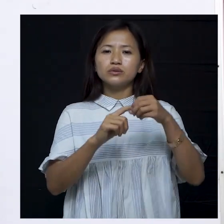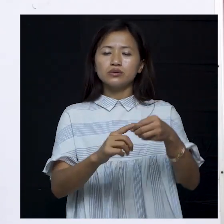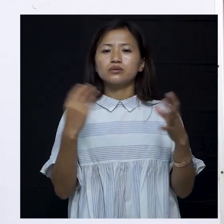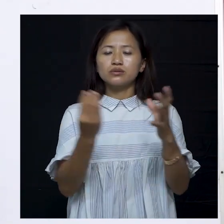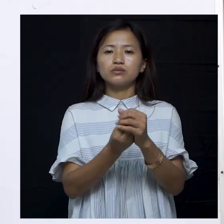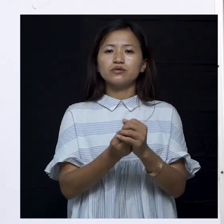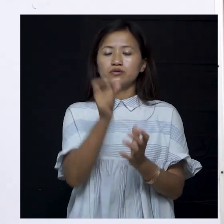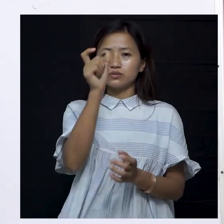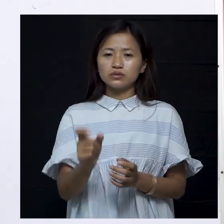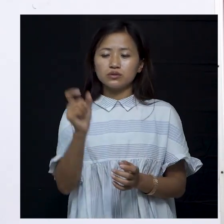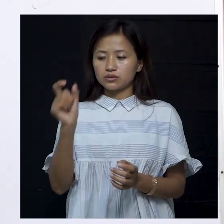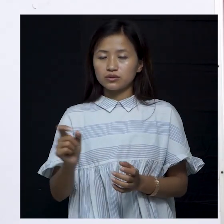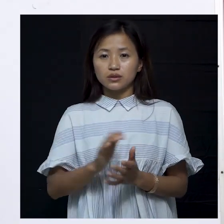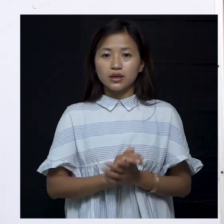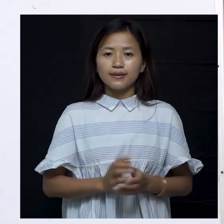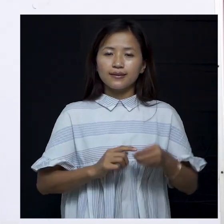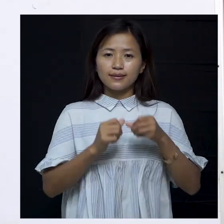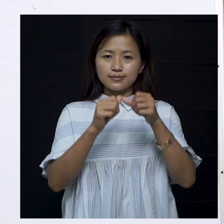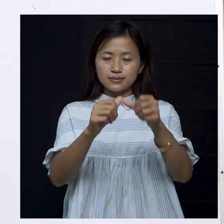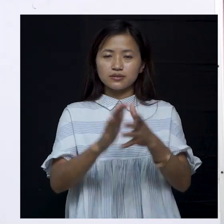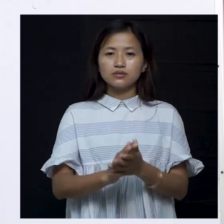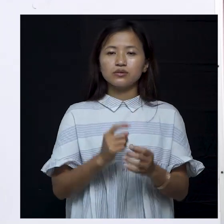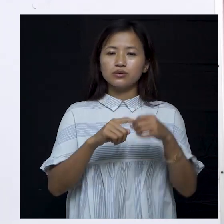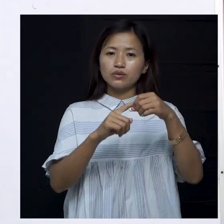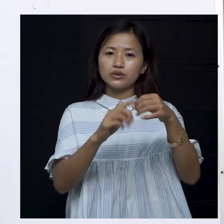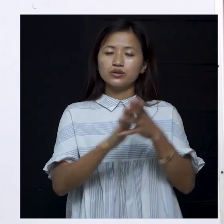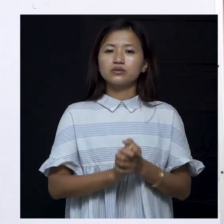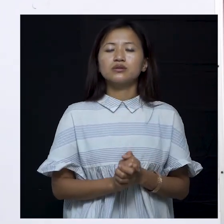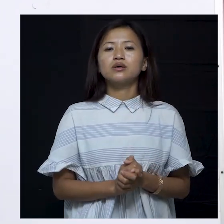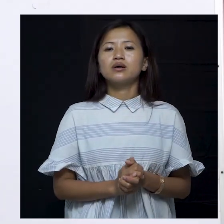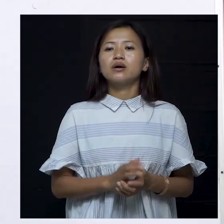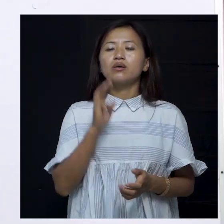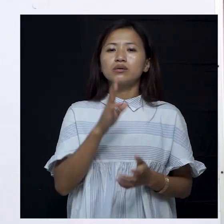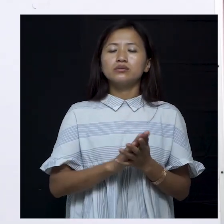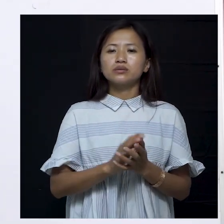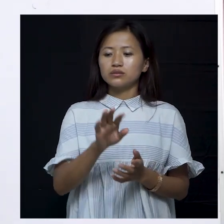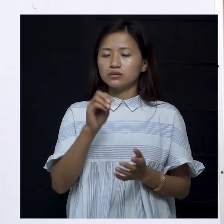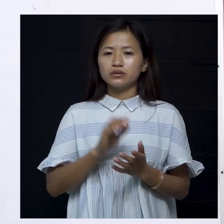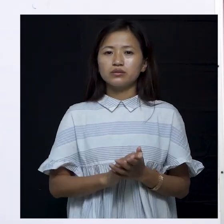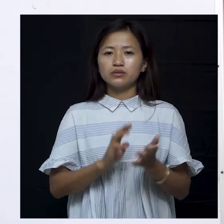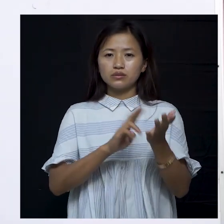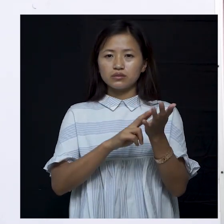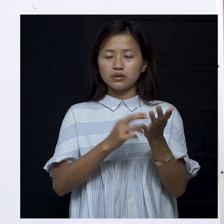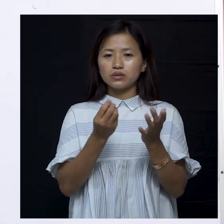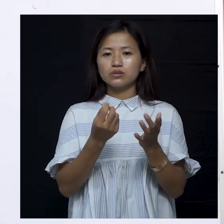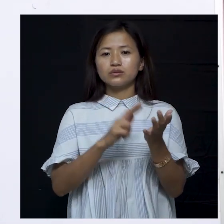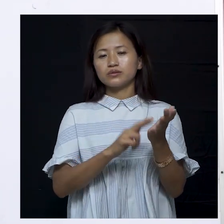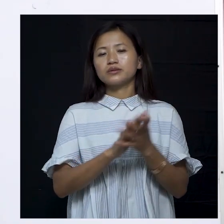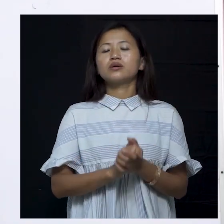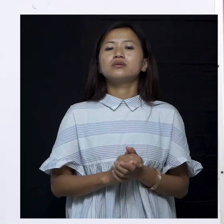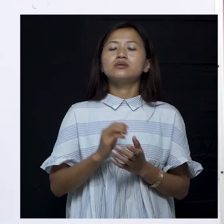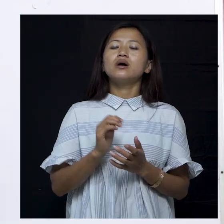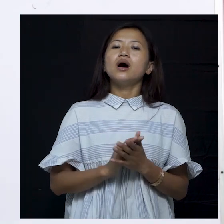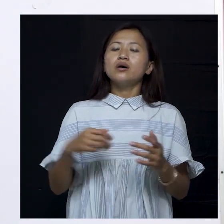group of words that answers to your question. And those group of words will be called as a noun clause, okay? I